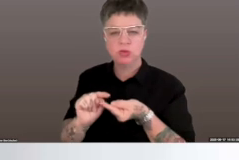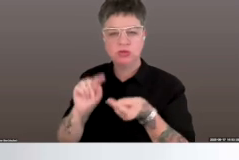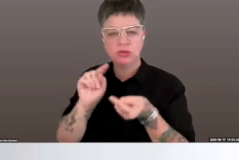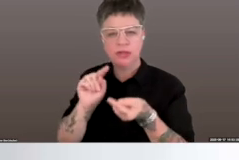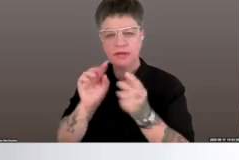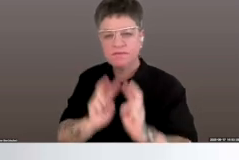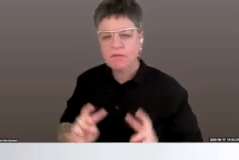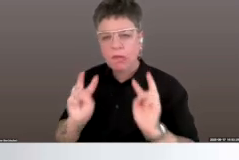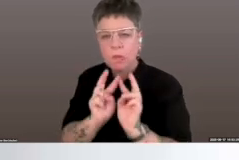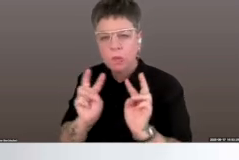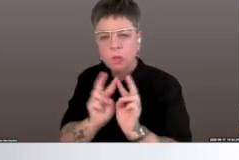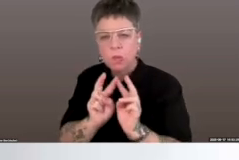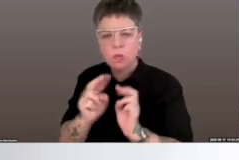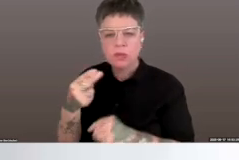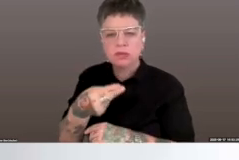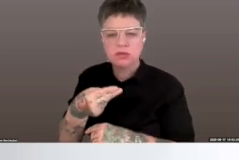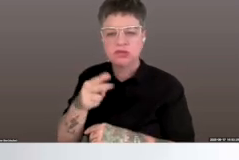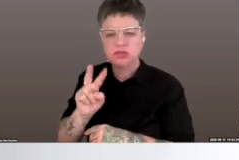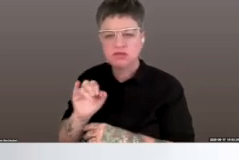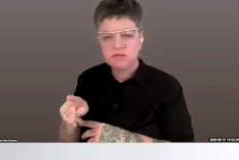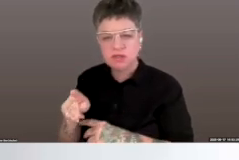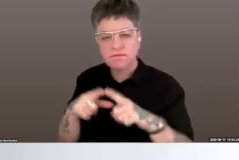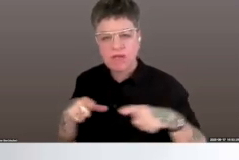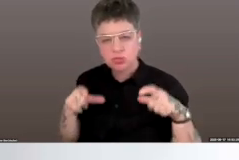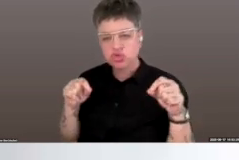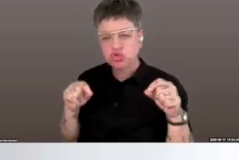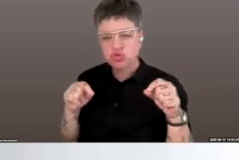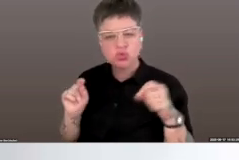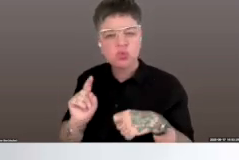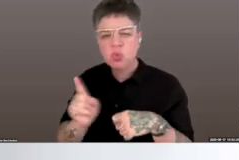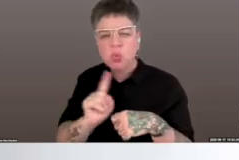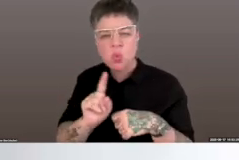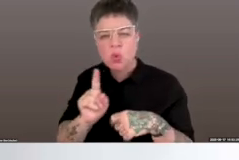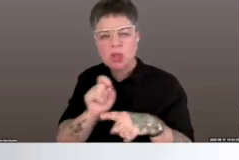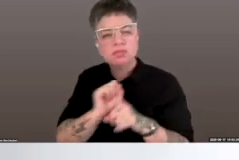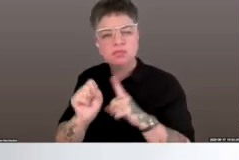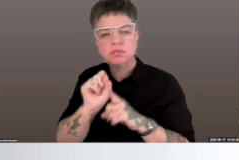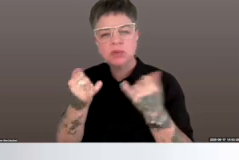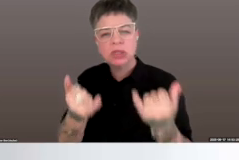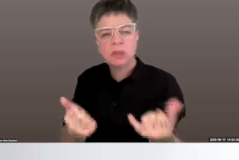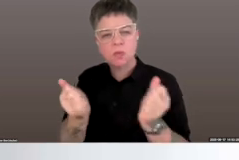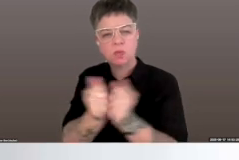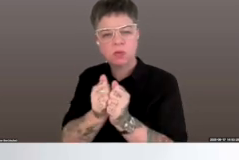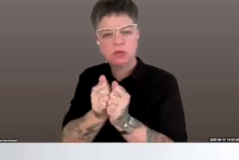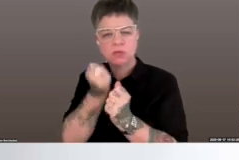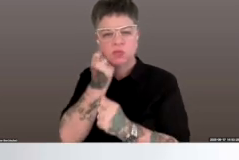value of those HFIP vouchers. Where is that now in the